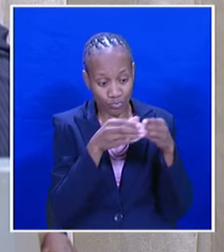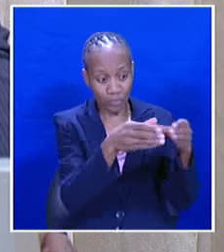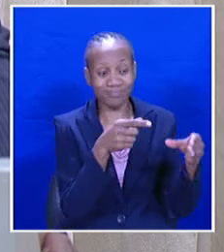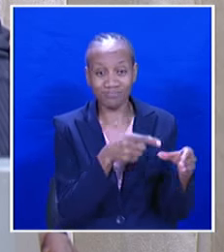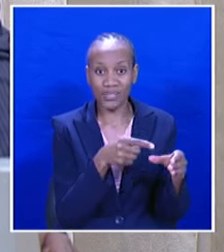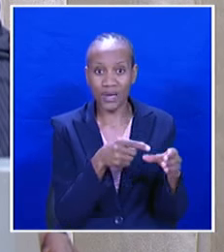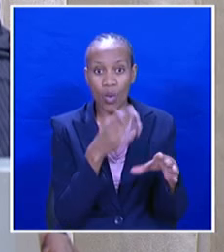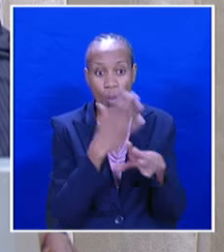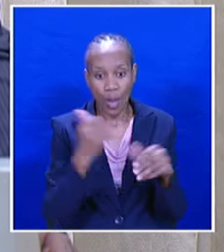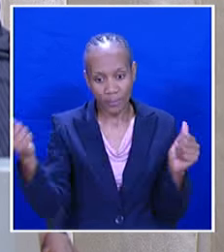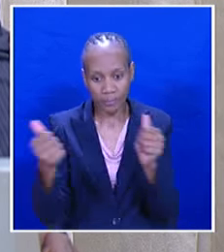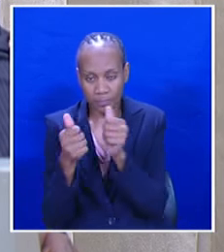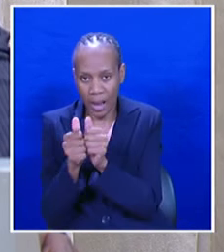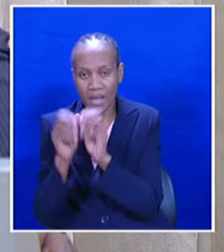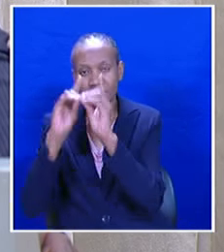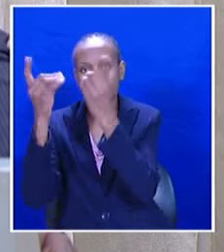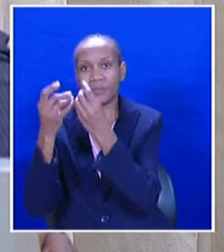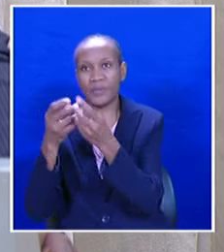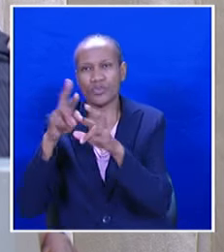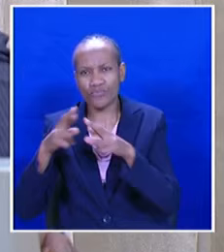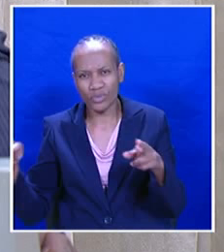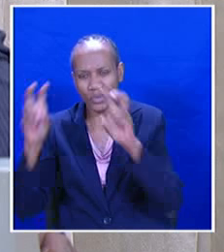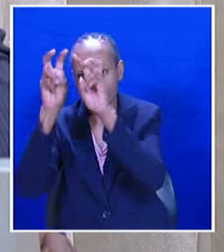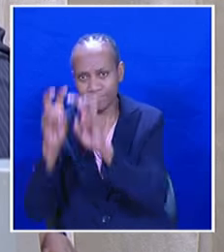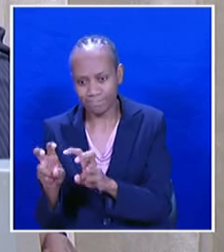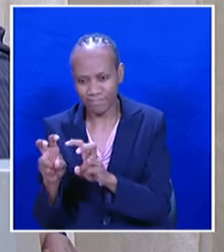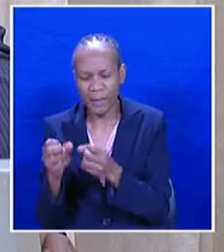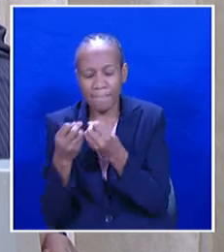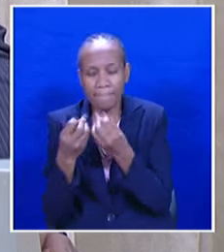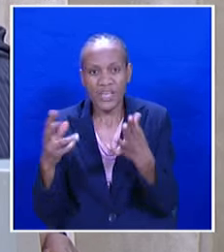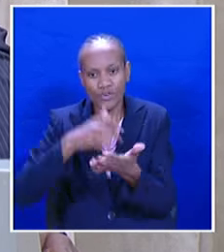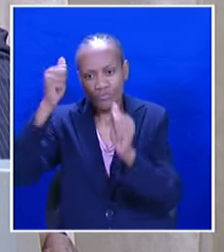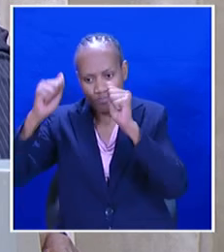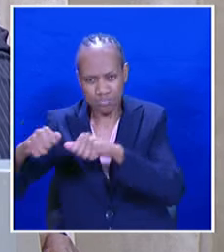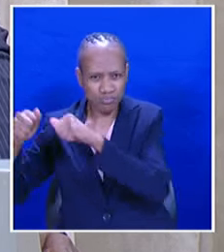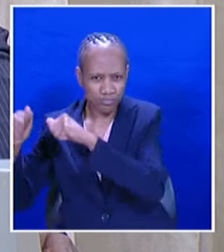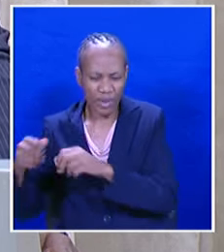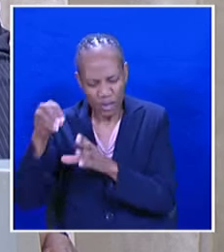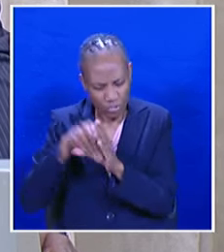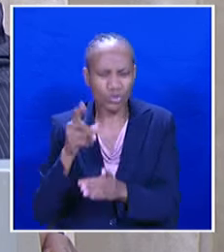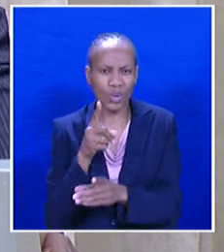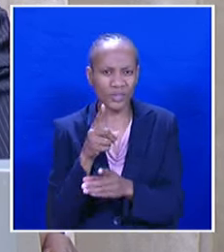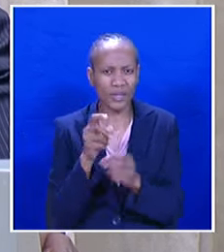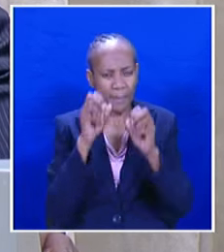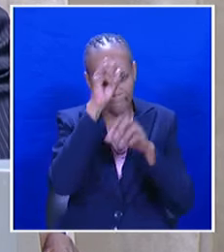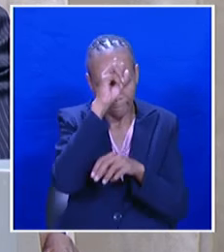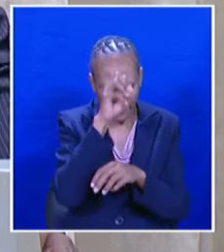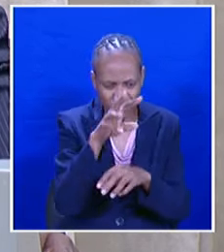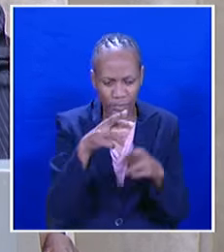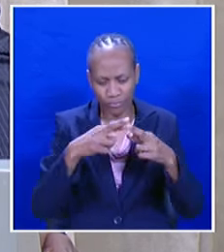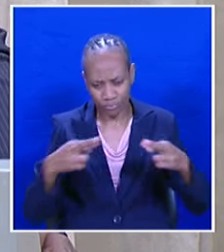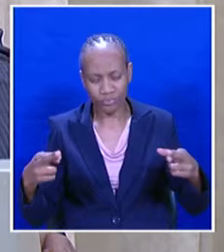and Energy, and most bilateral agreements involve both minerals and energy. The department itself has